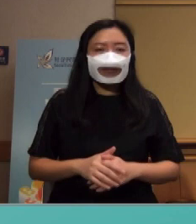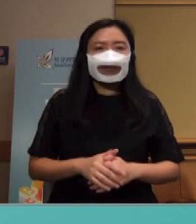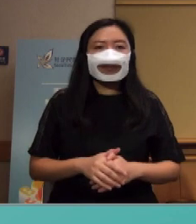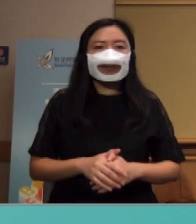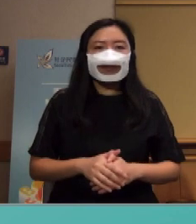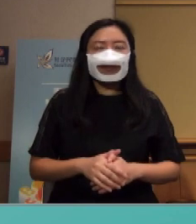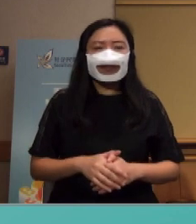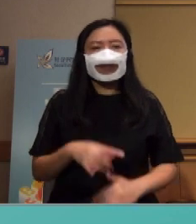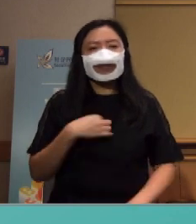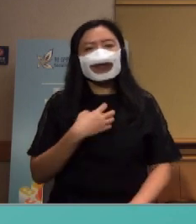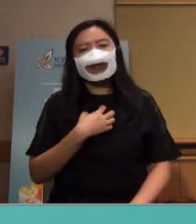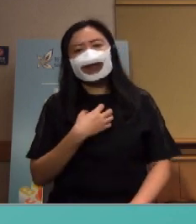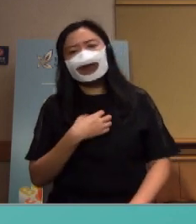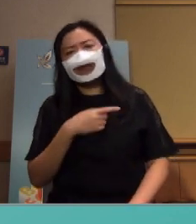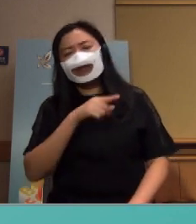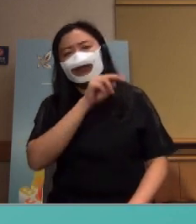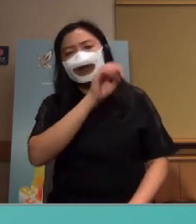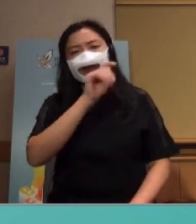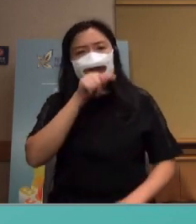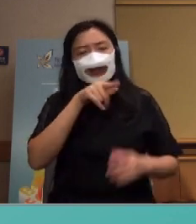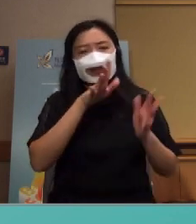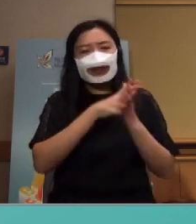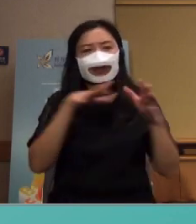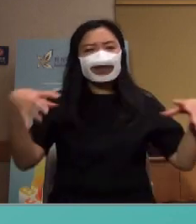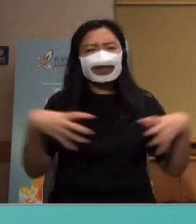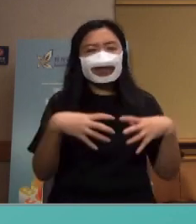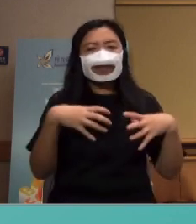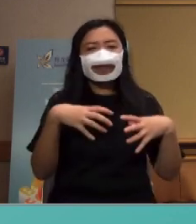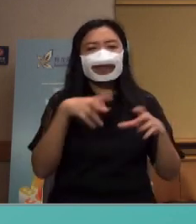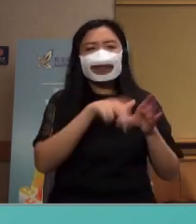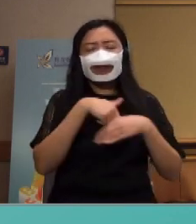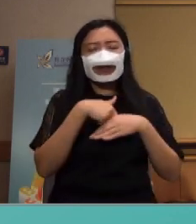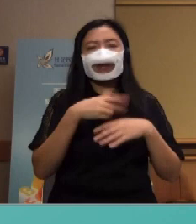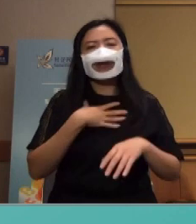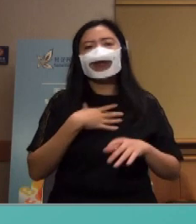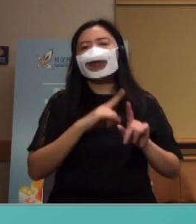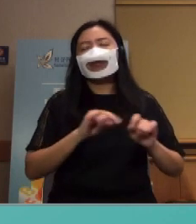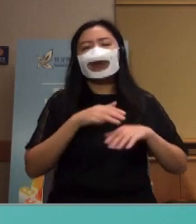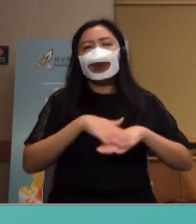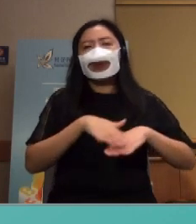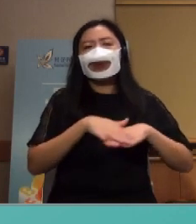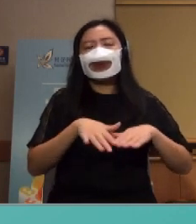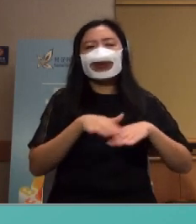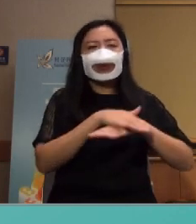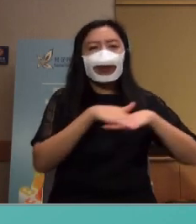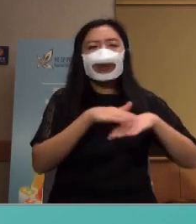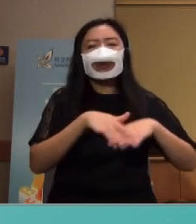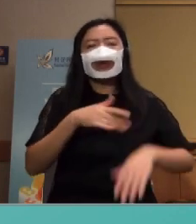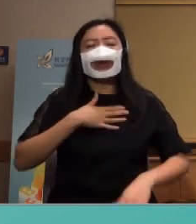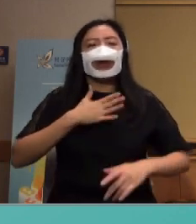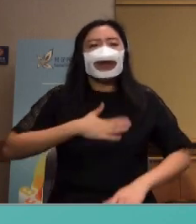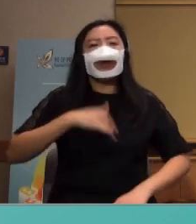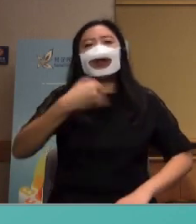is not secure. And it seems no one will buy, we make a lot of money by buying our NFT.